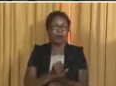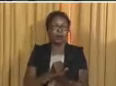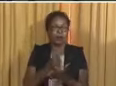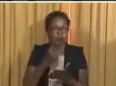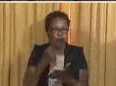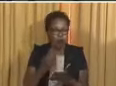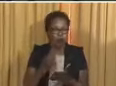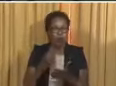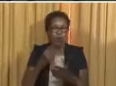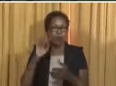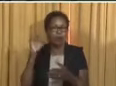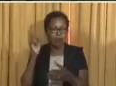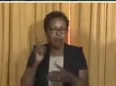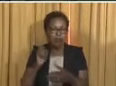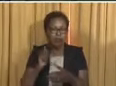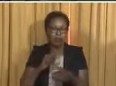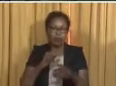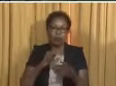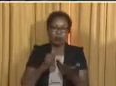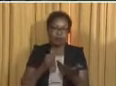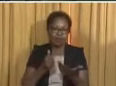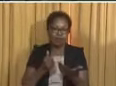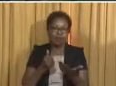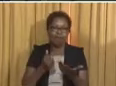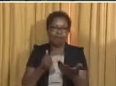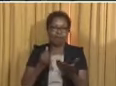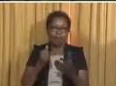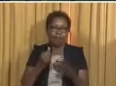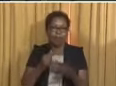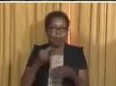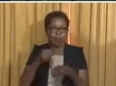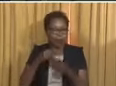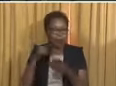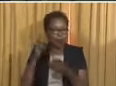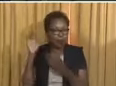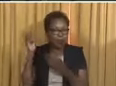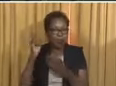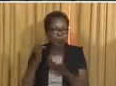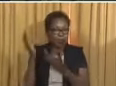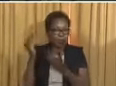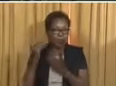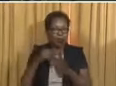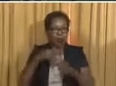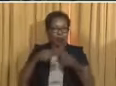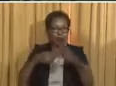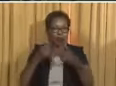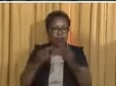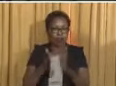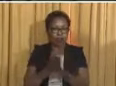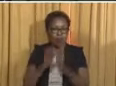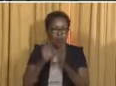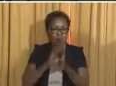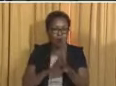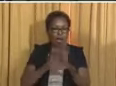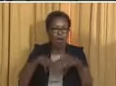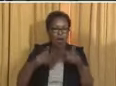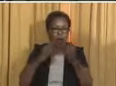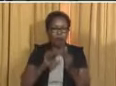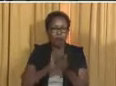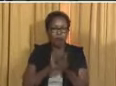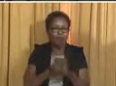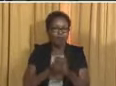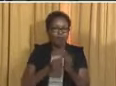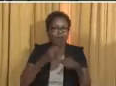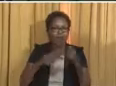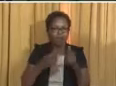about the President overstepping because the parameters in the Constitution are sufficient to rein him in. How can I claim this so boldly? This